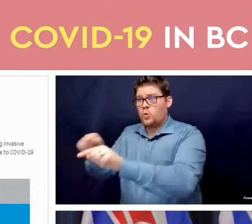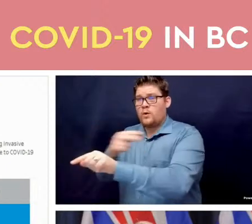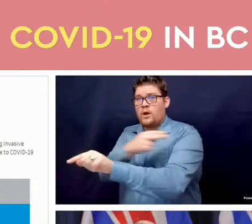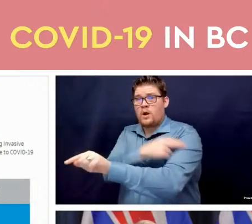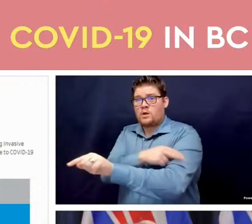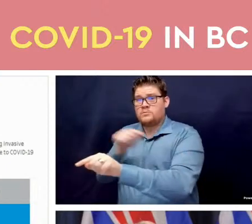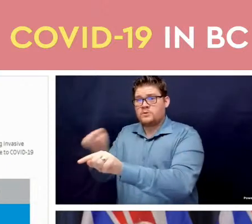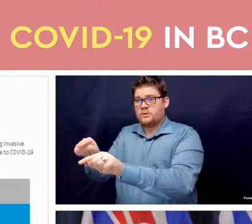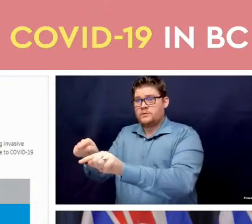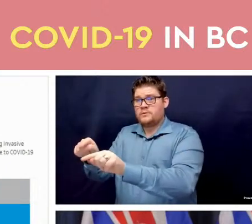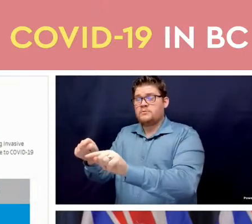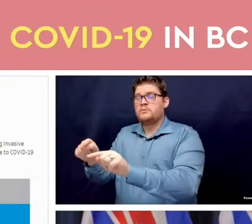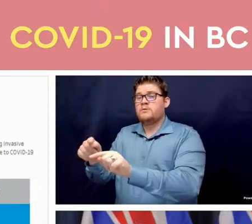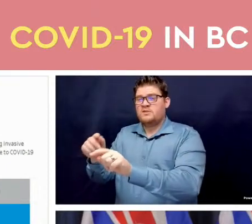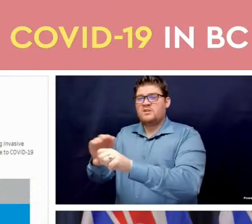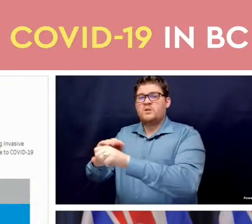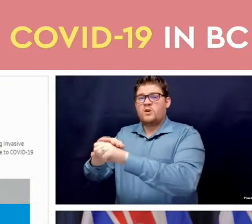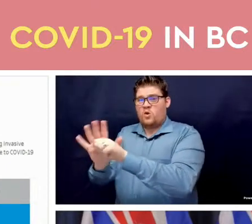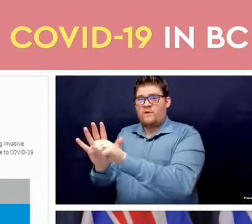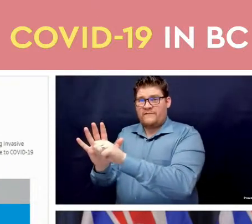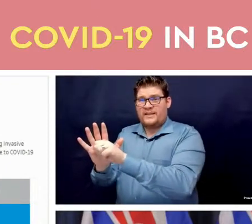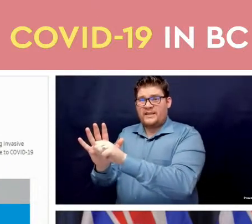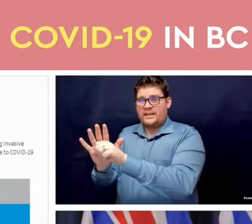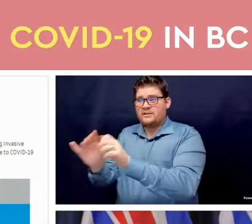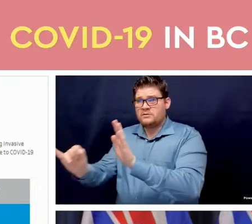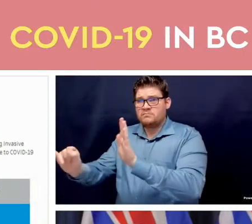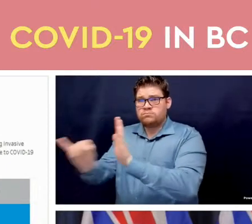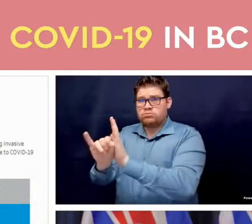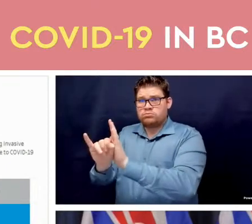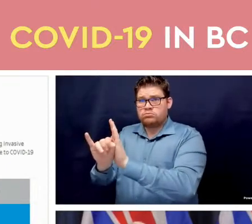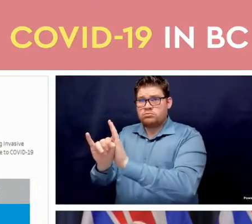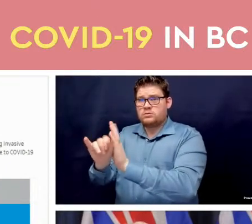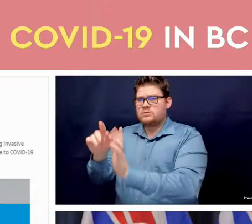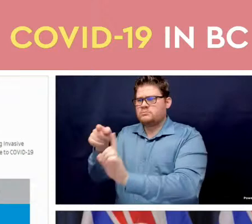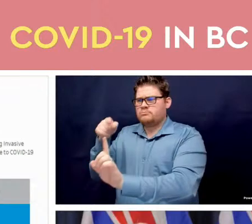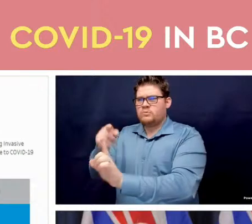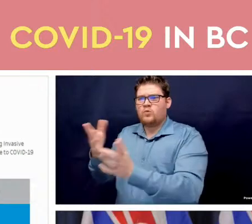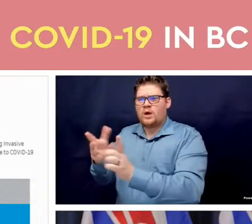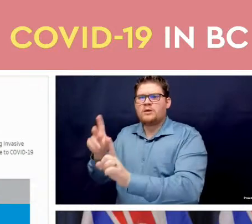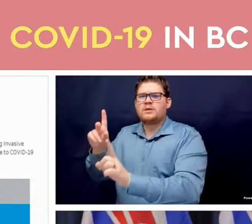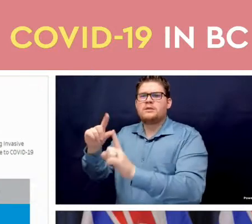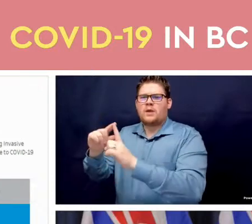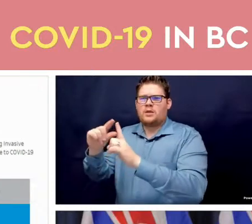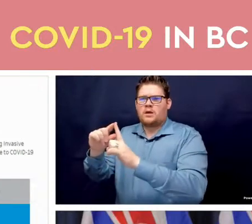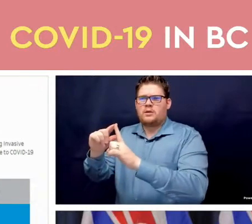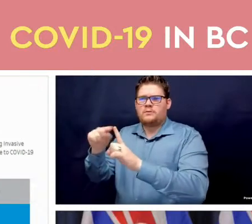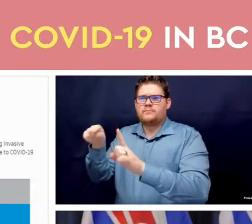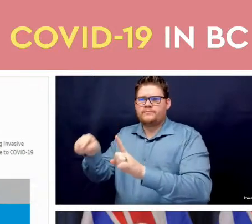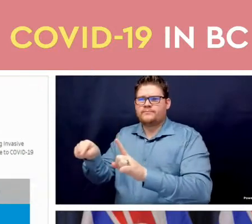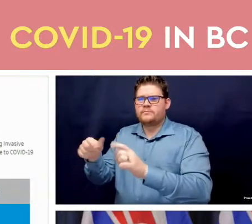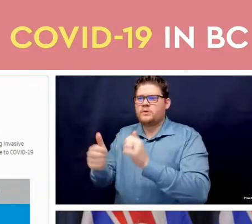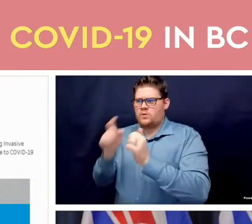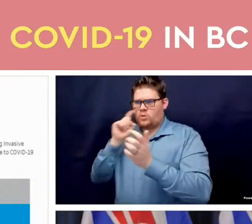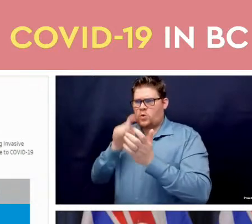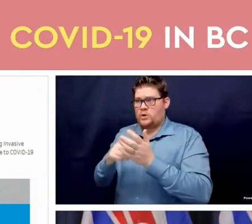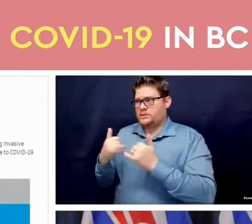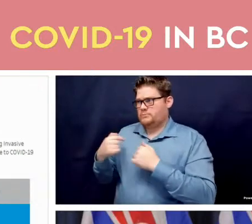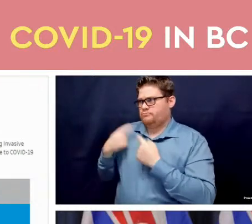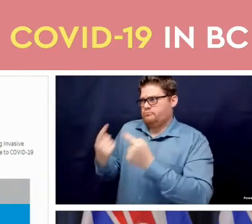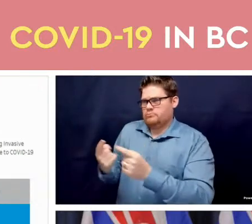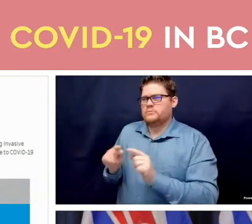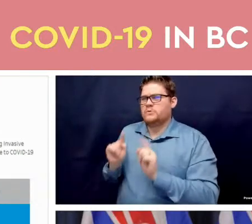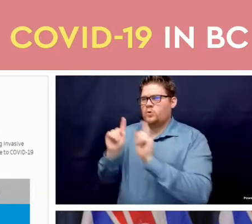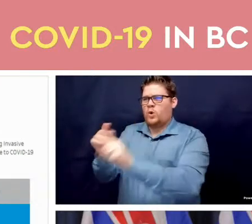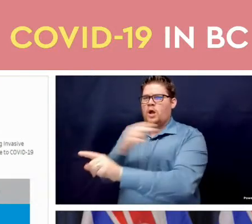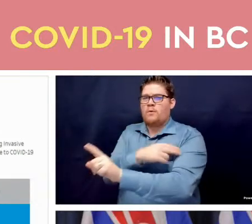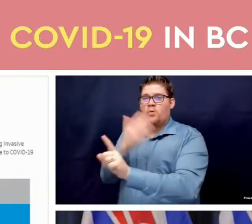slide. And people requiring invasive intervention, so that's mostly critical care, ICU, needing